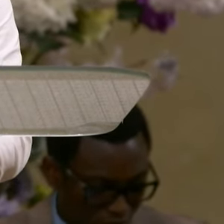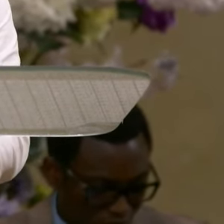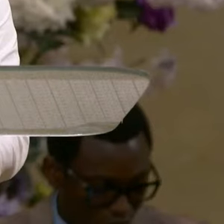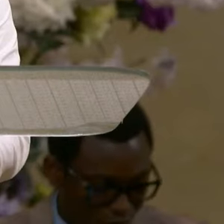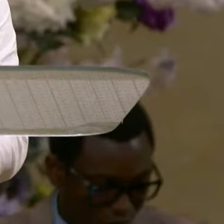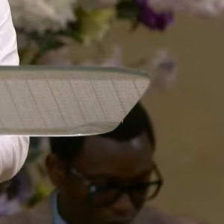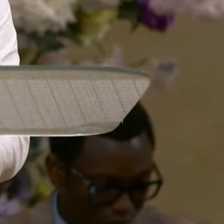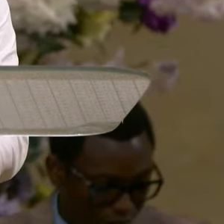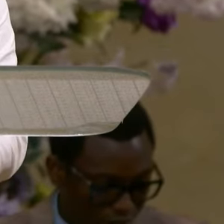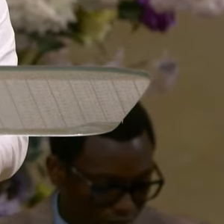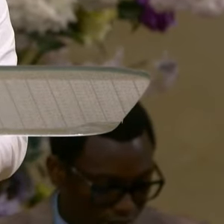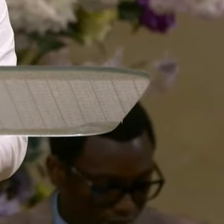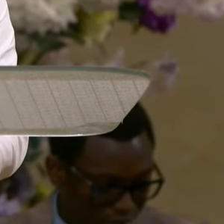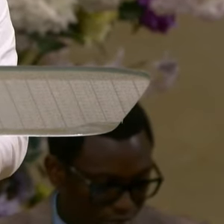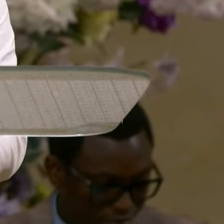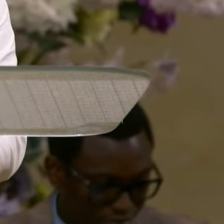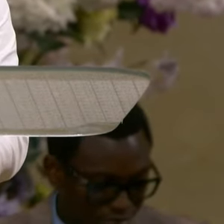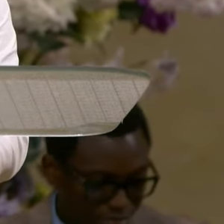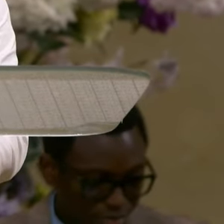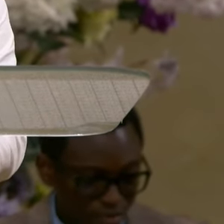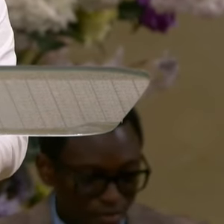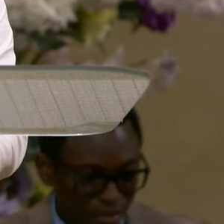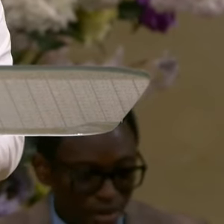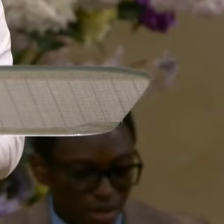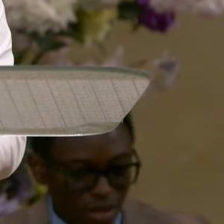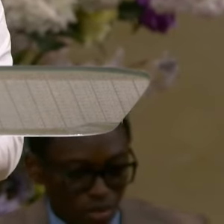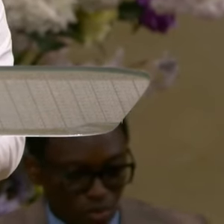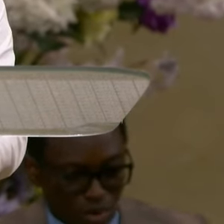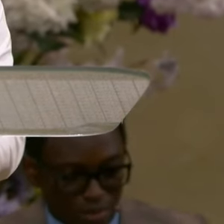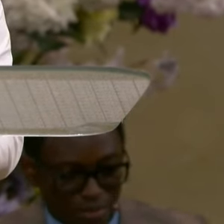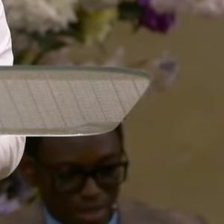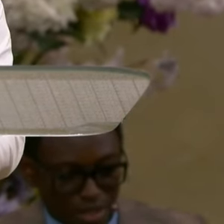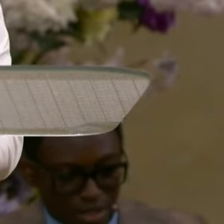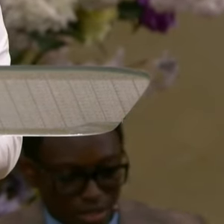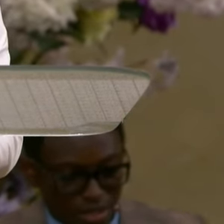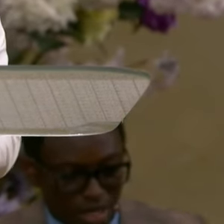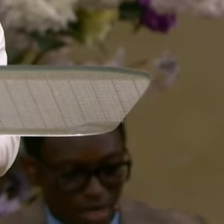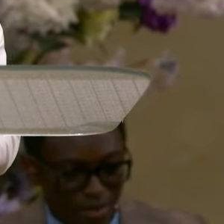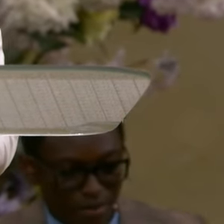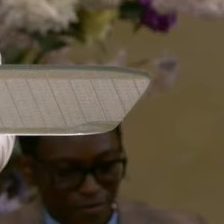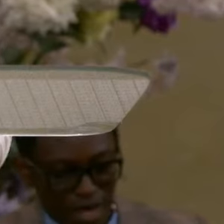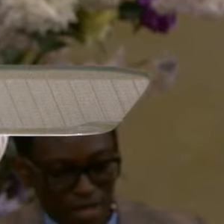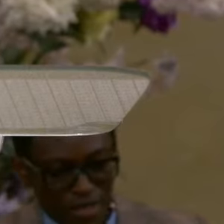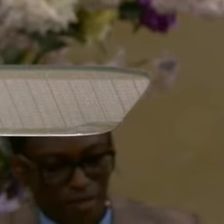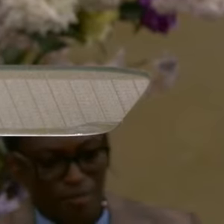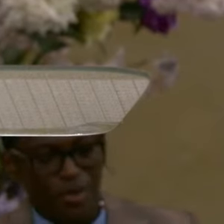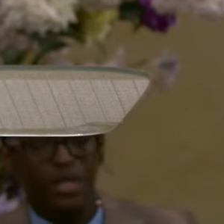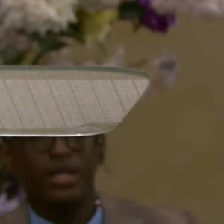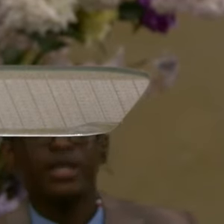sacrifices of praise. Hallelujah, we bring the